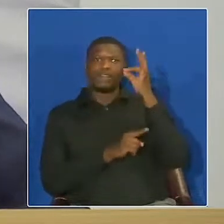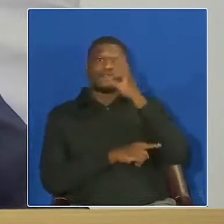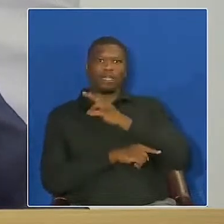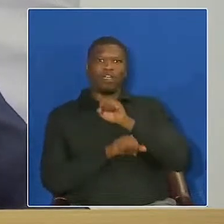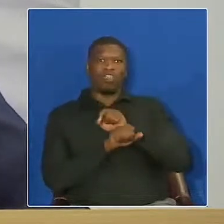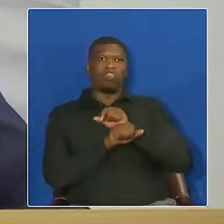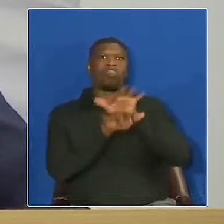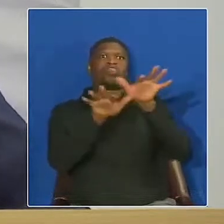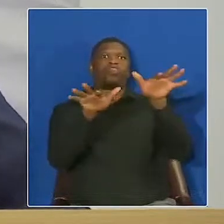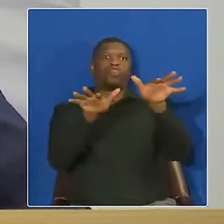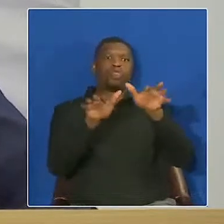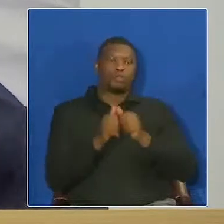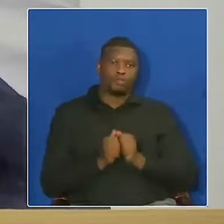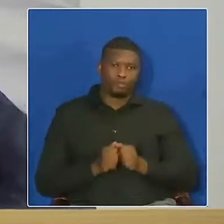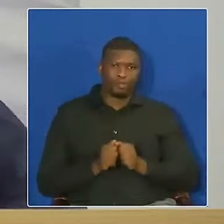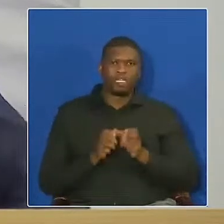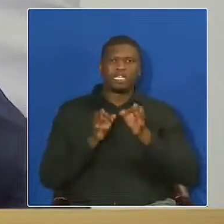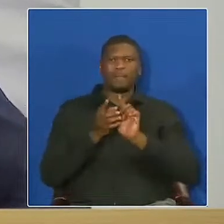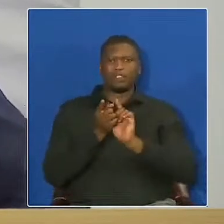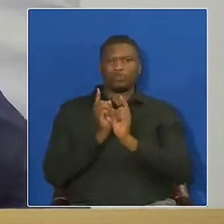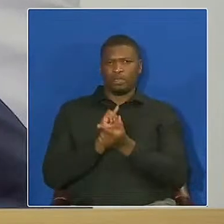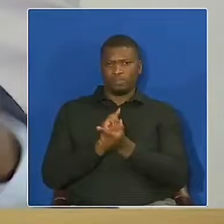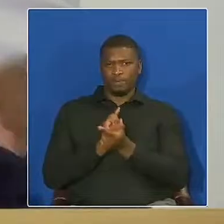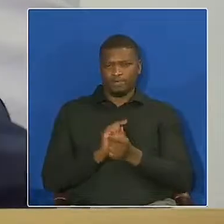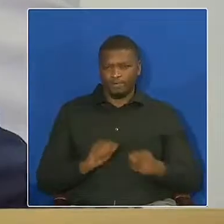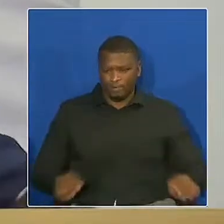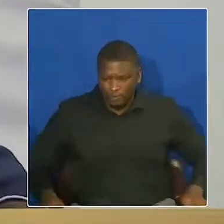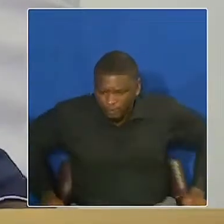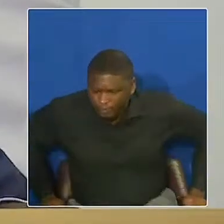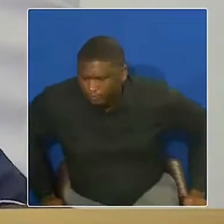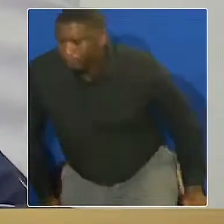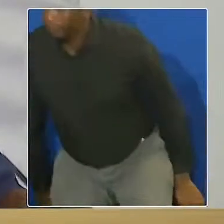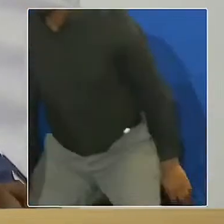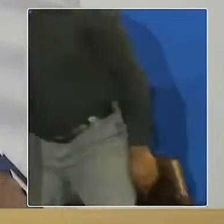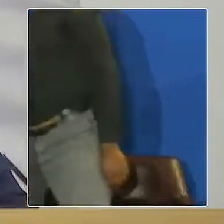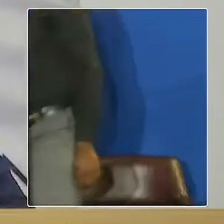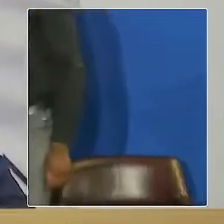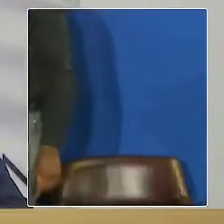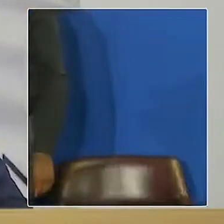misinforming the public. Then after